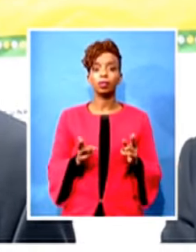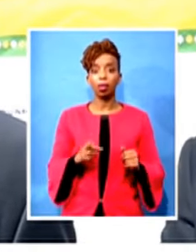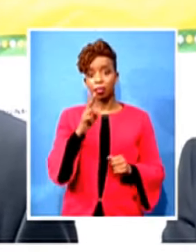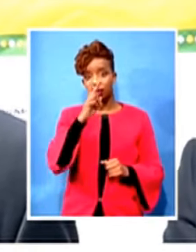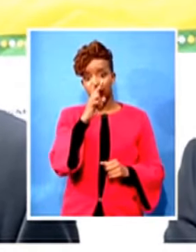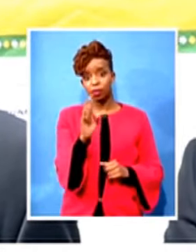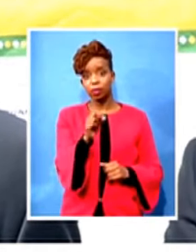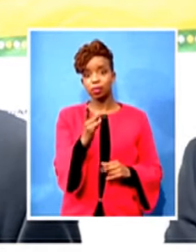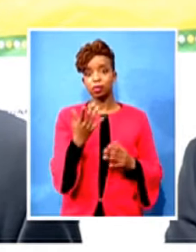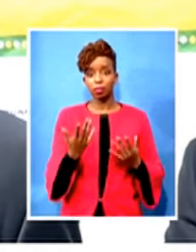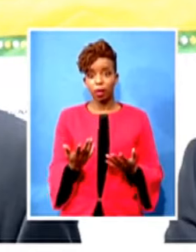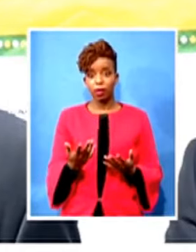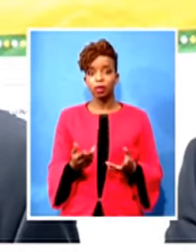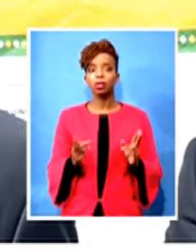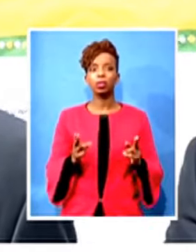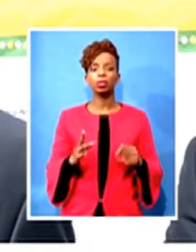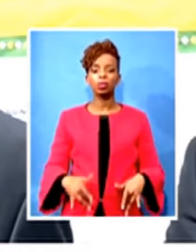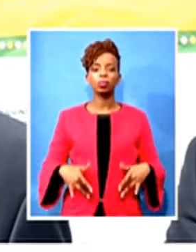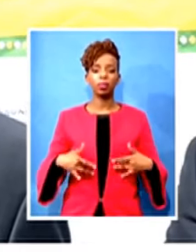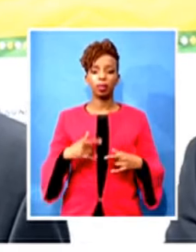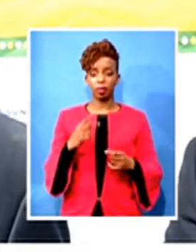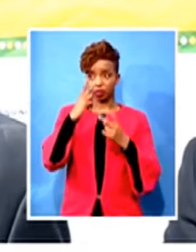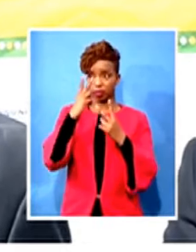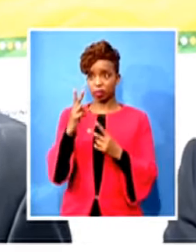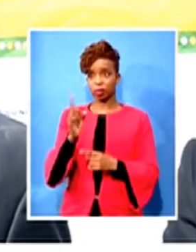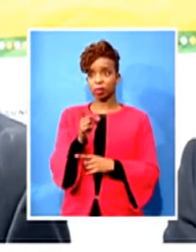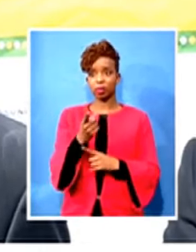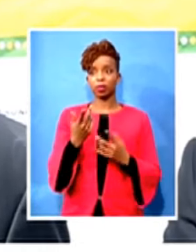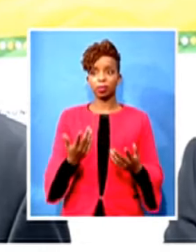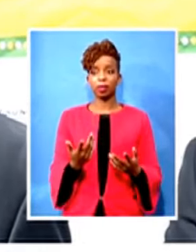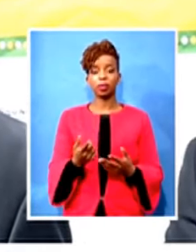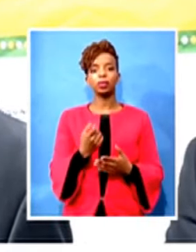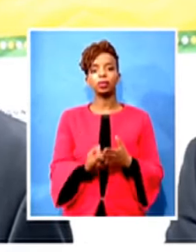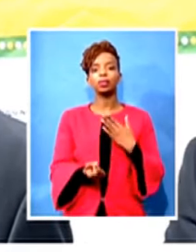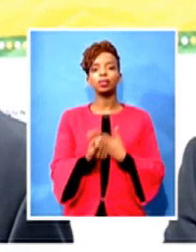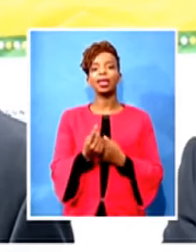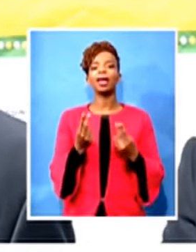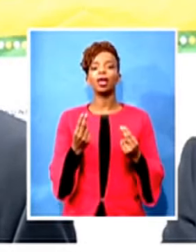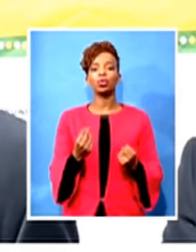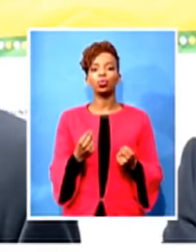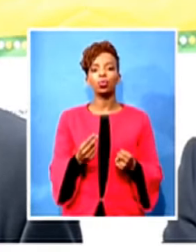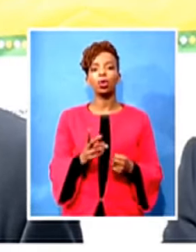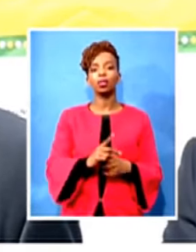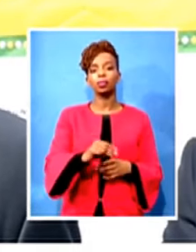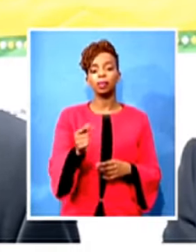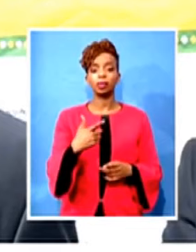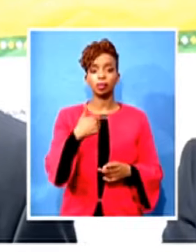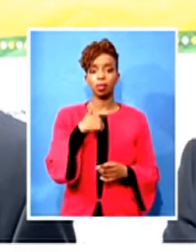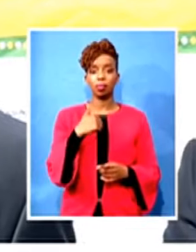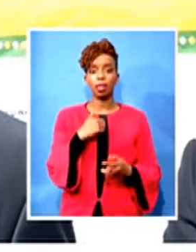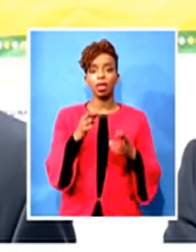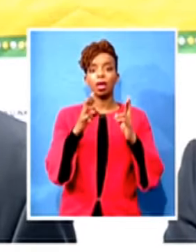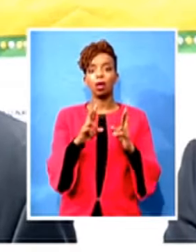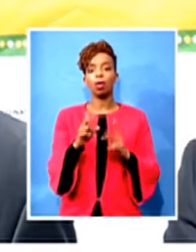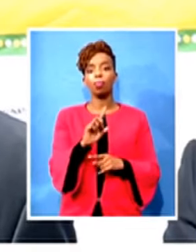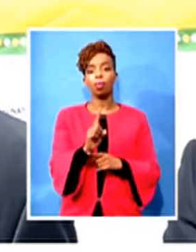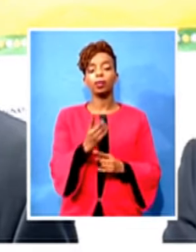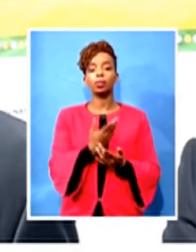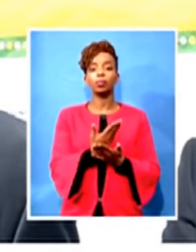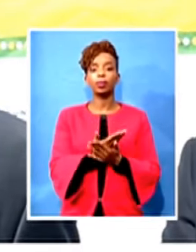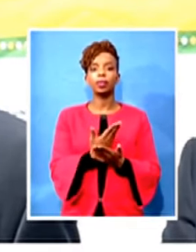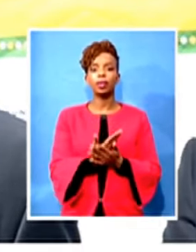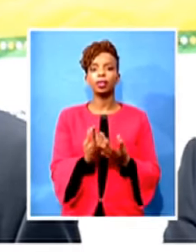new speed of getting things to be done. And so I hope that we can actually maintain that kind of speed. Of course, I know a lot of it has got to do with